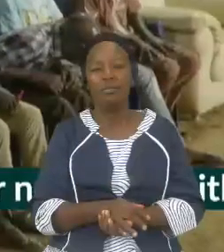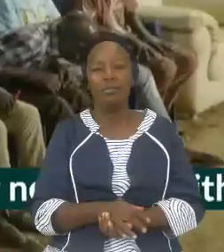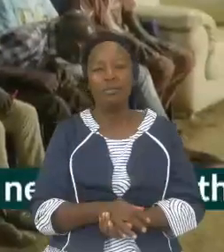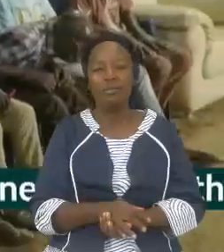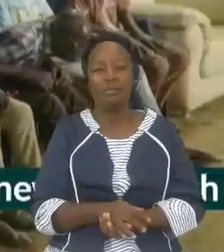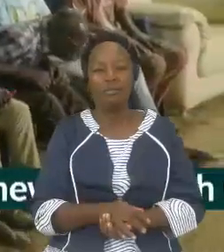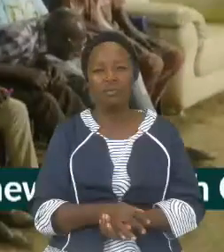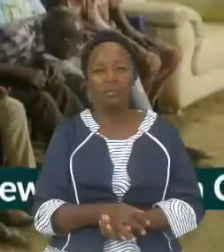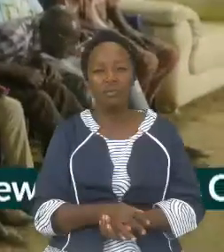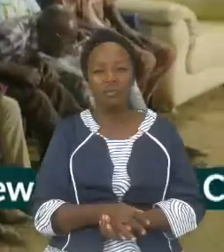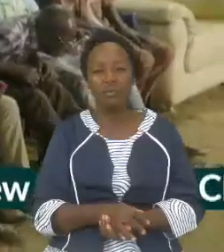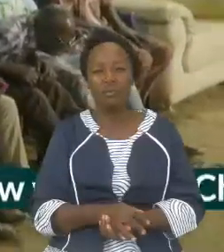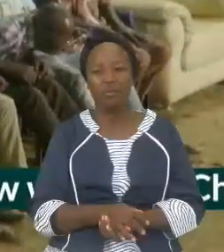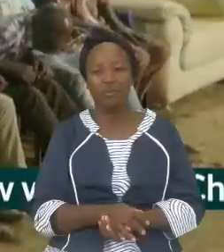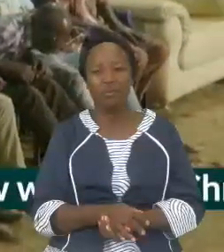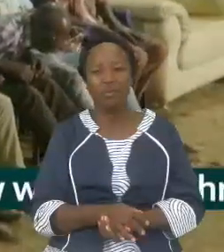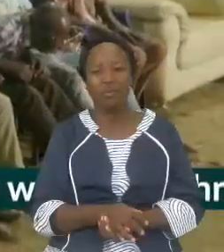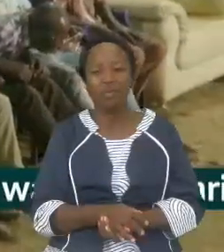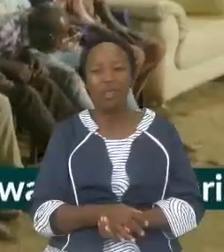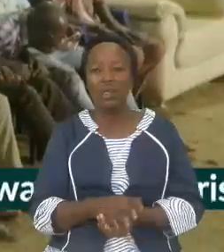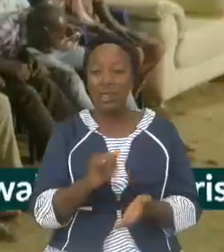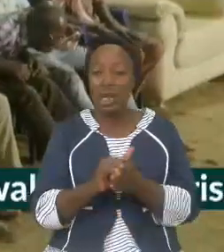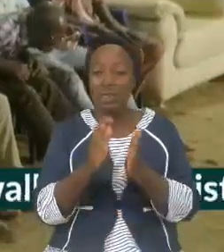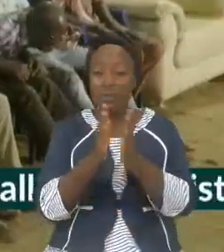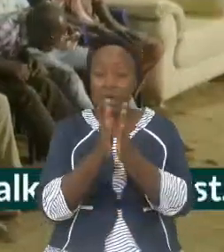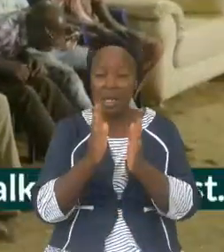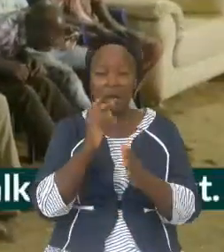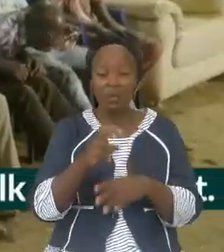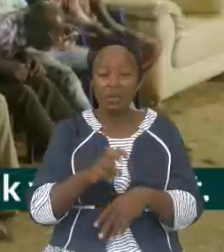We travel straight to your house.